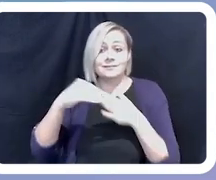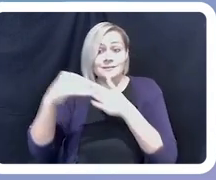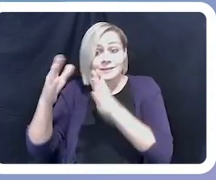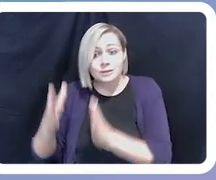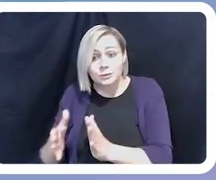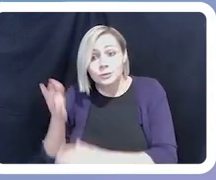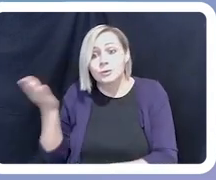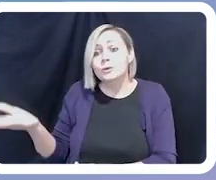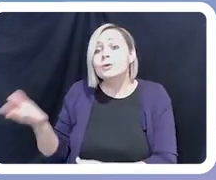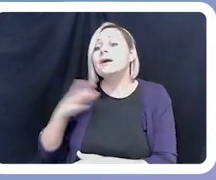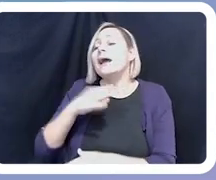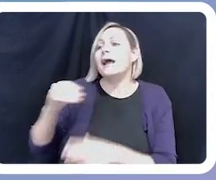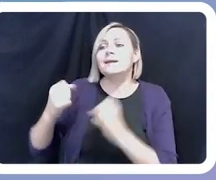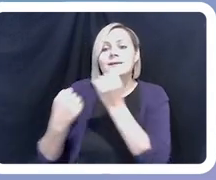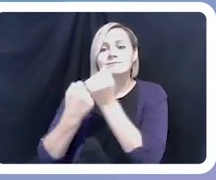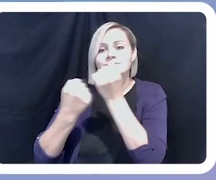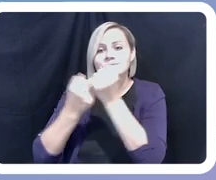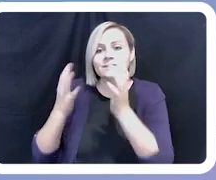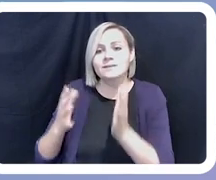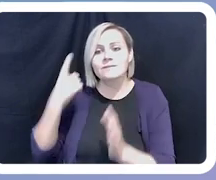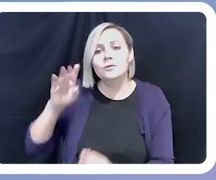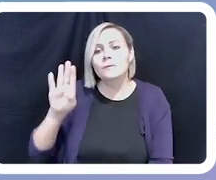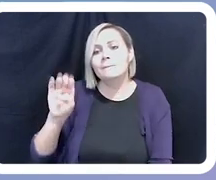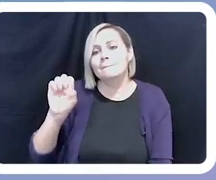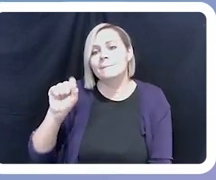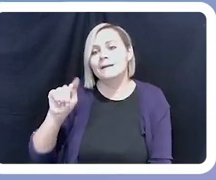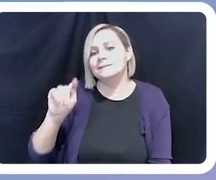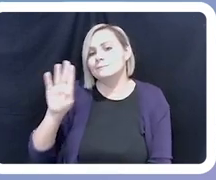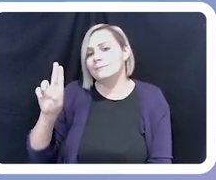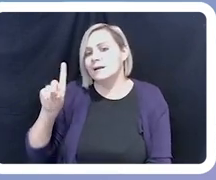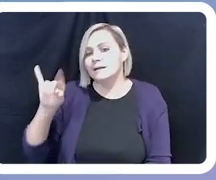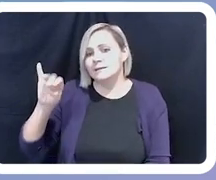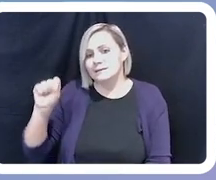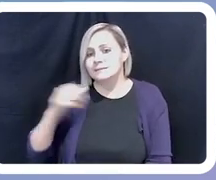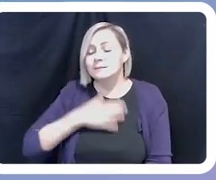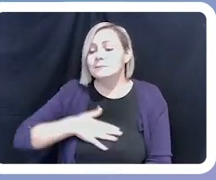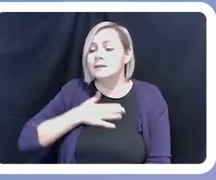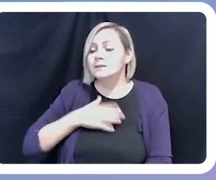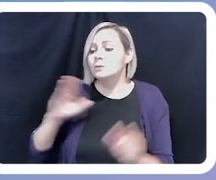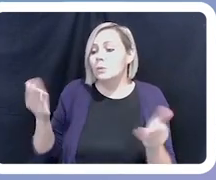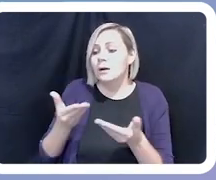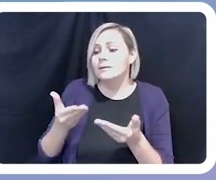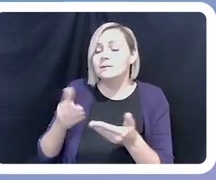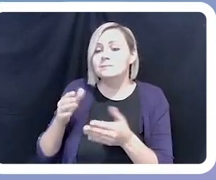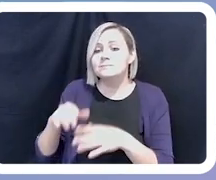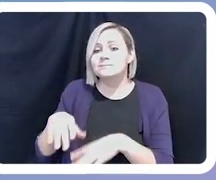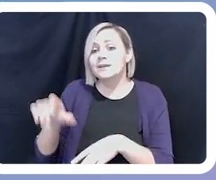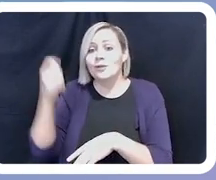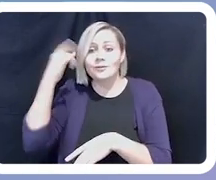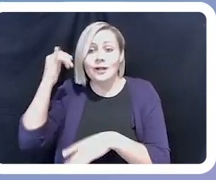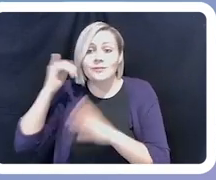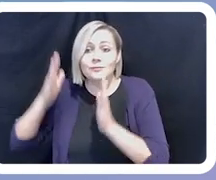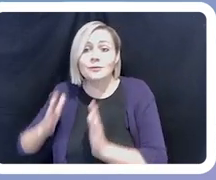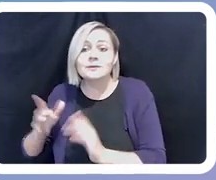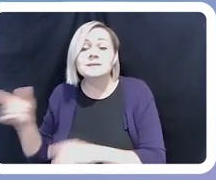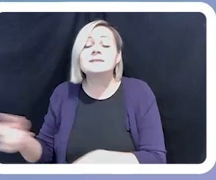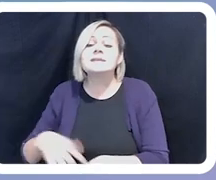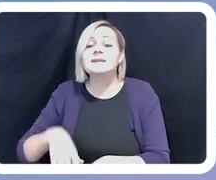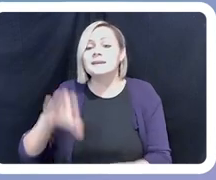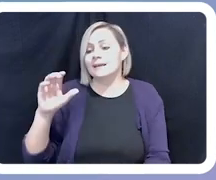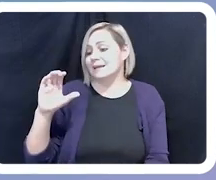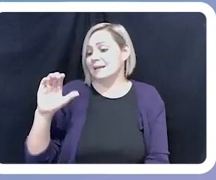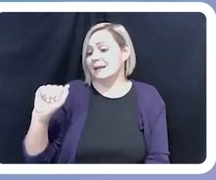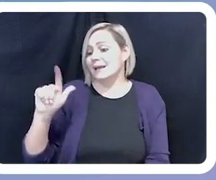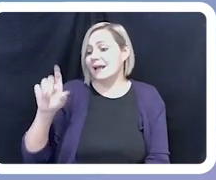a leader, and an advocate of Best Buddies. Please help me welcome a fellow Californian, Miss Kaylee